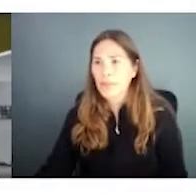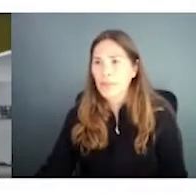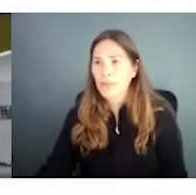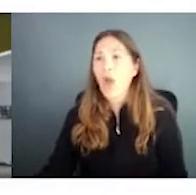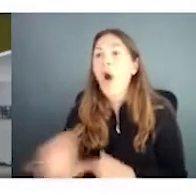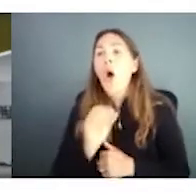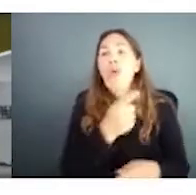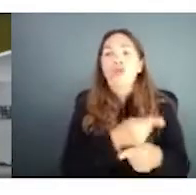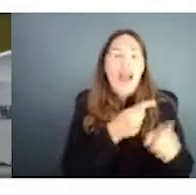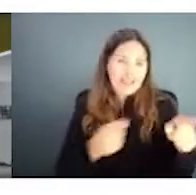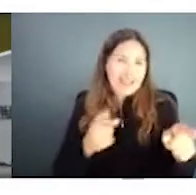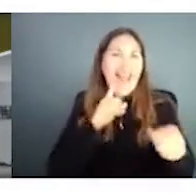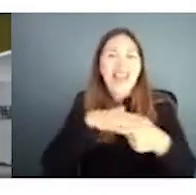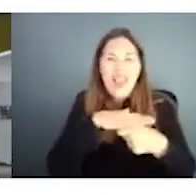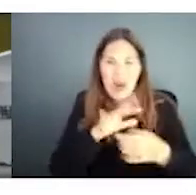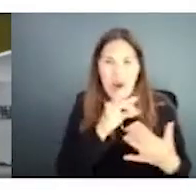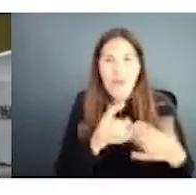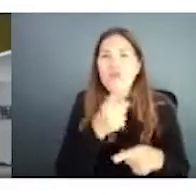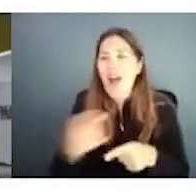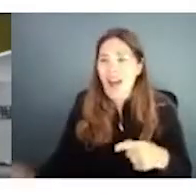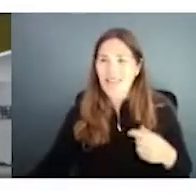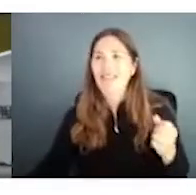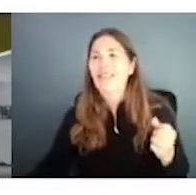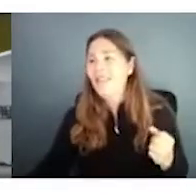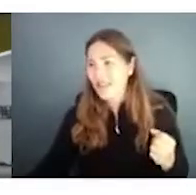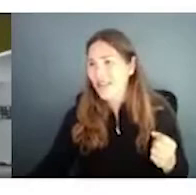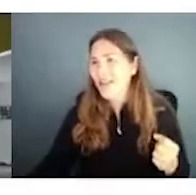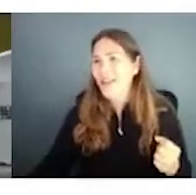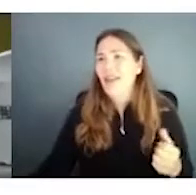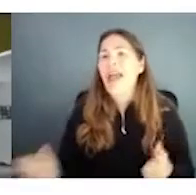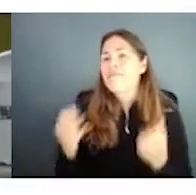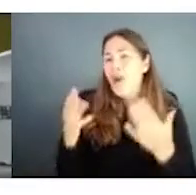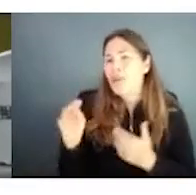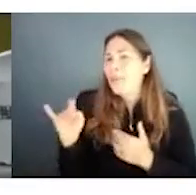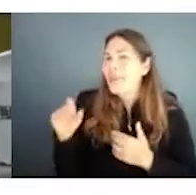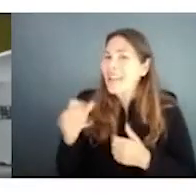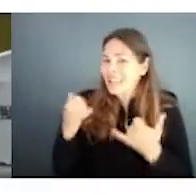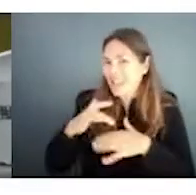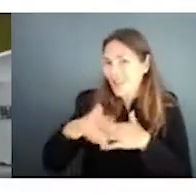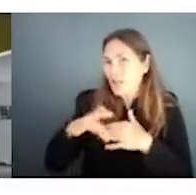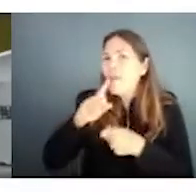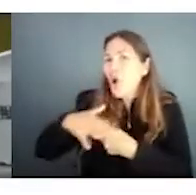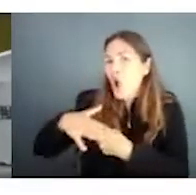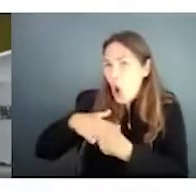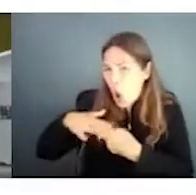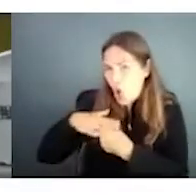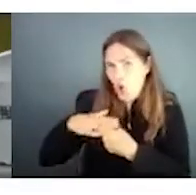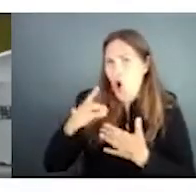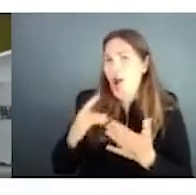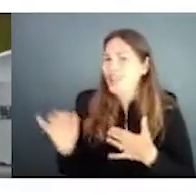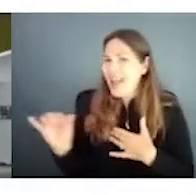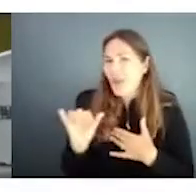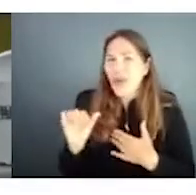Oh yeah, as a local option, yes. And multimedia and web page design, I believe, is still available as a local option as well. There's